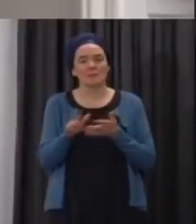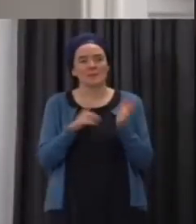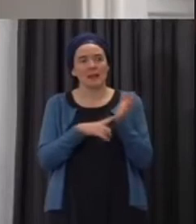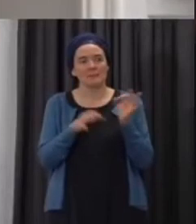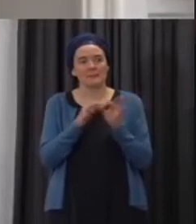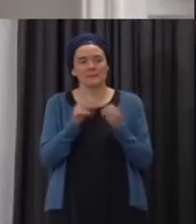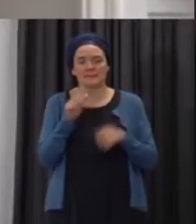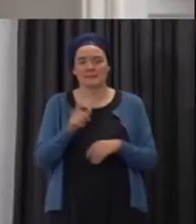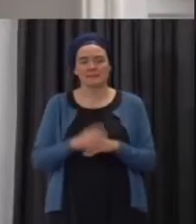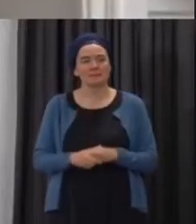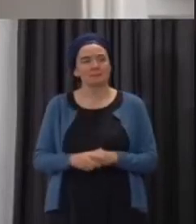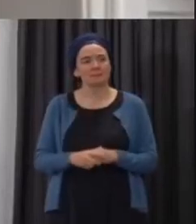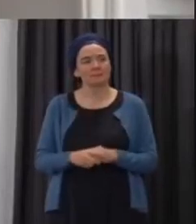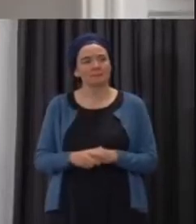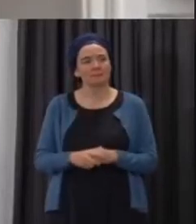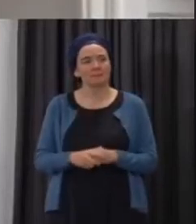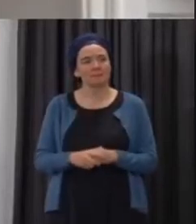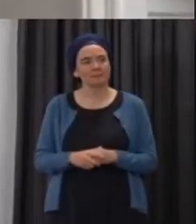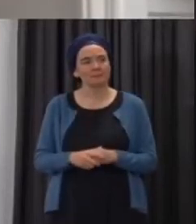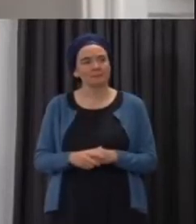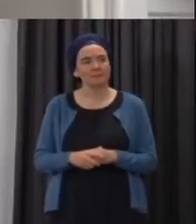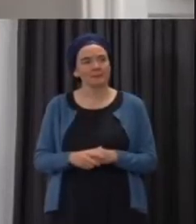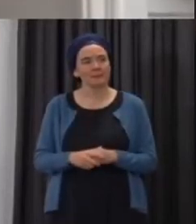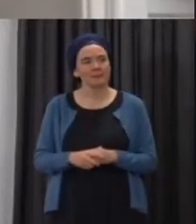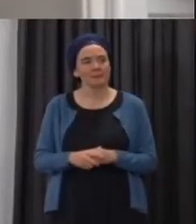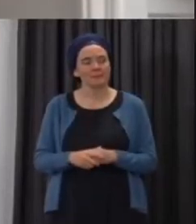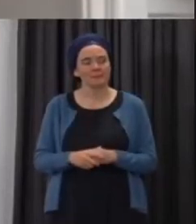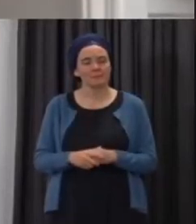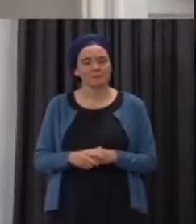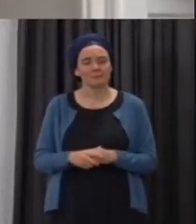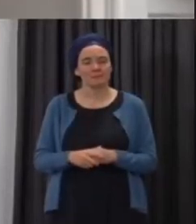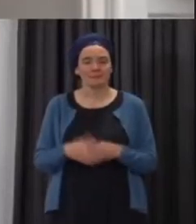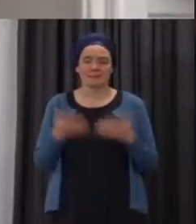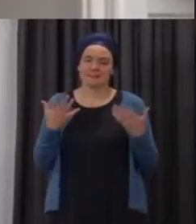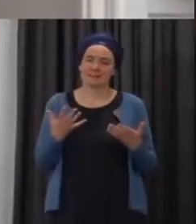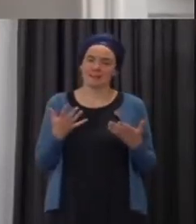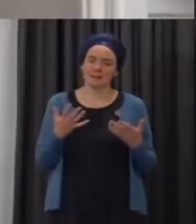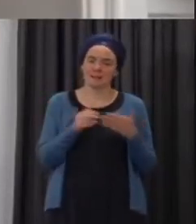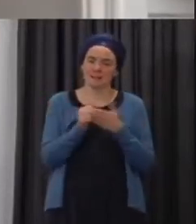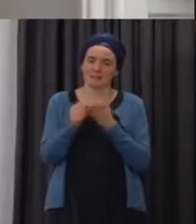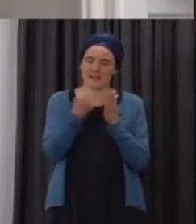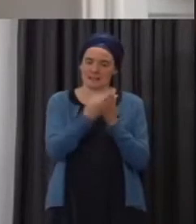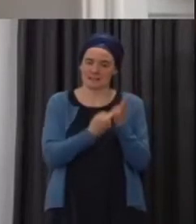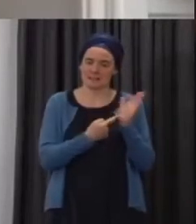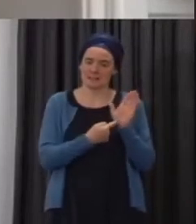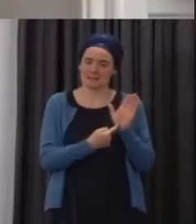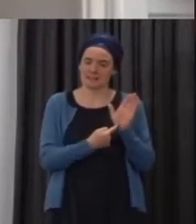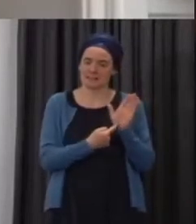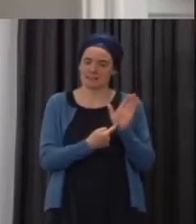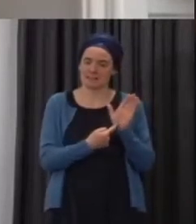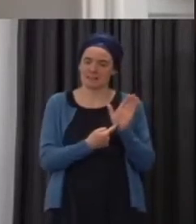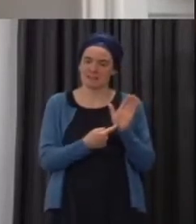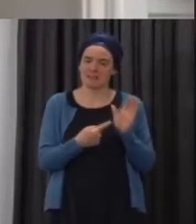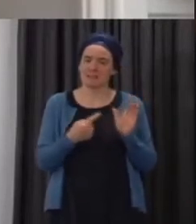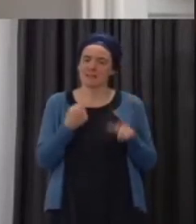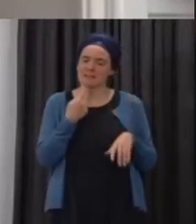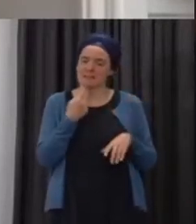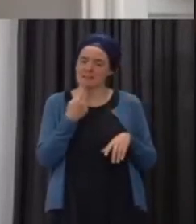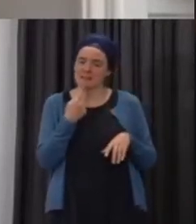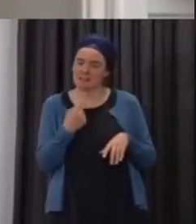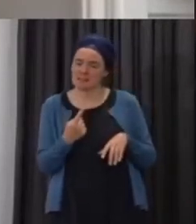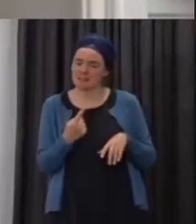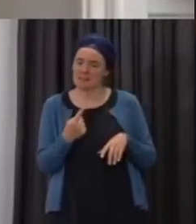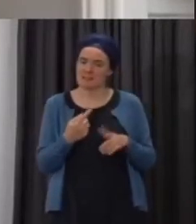Thank you, Minister. The guidance that has been published today has now revised the R rate in Wales up to between